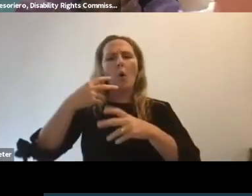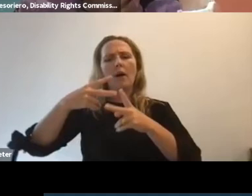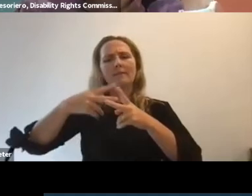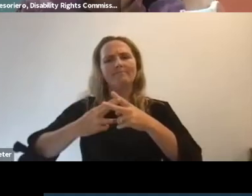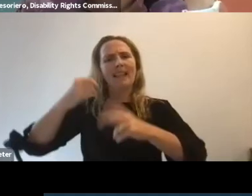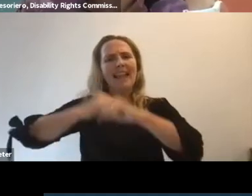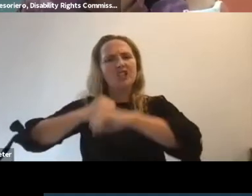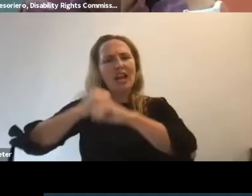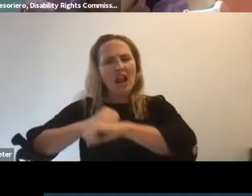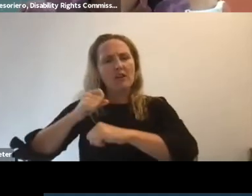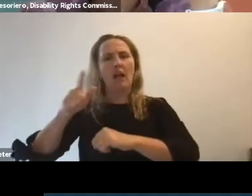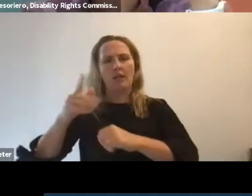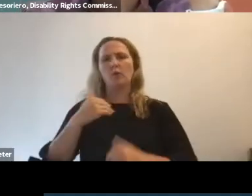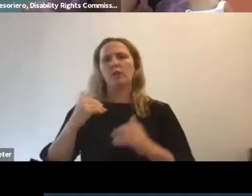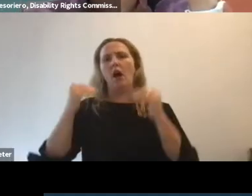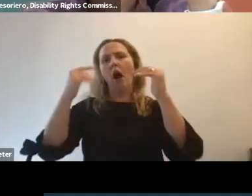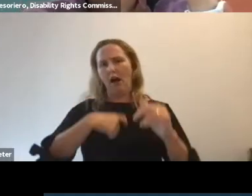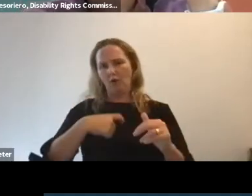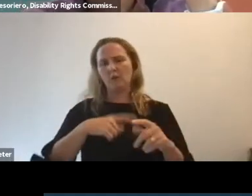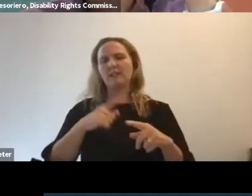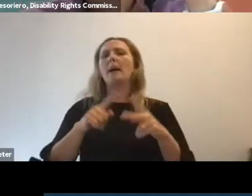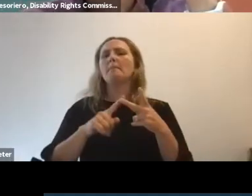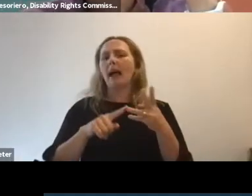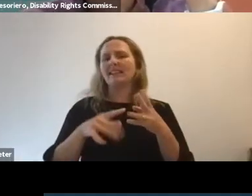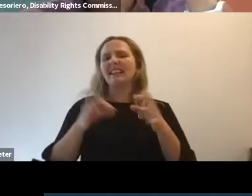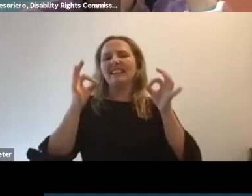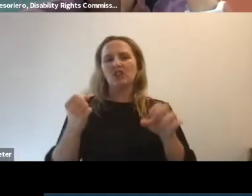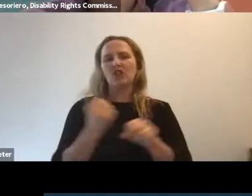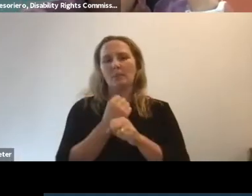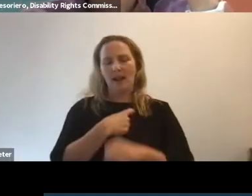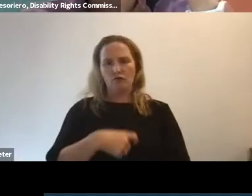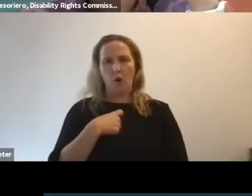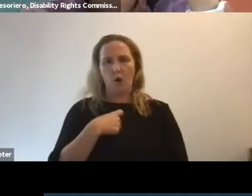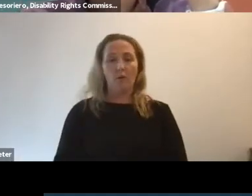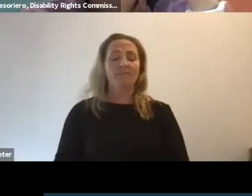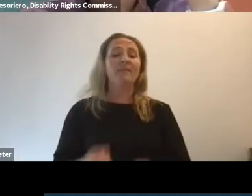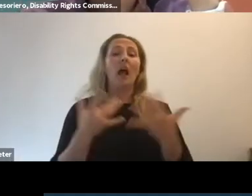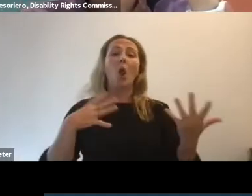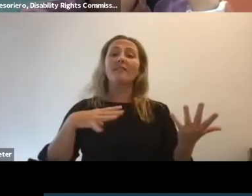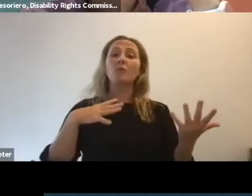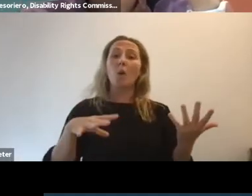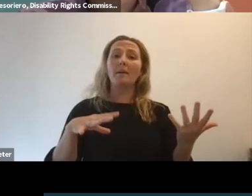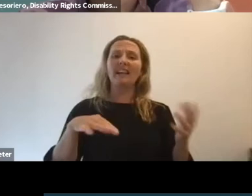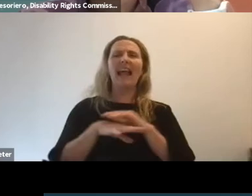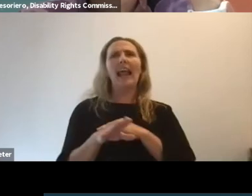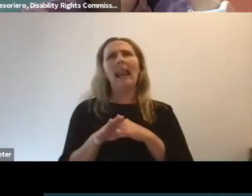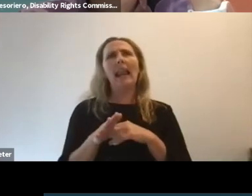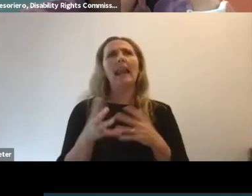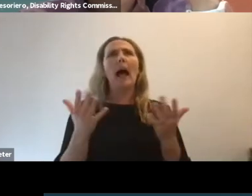roles. And a lot of our women, for instance, in the Navy are in more of